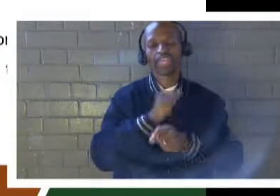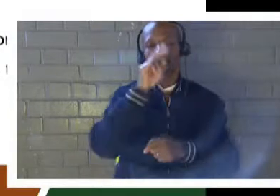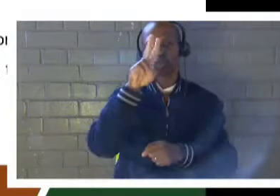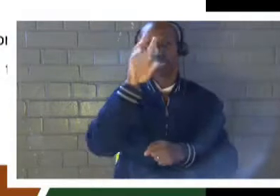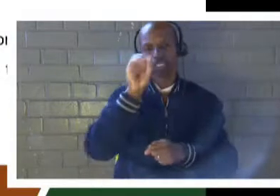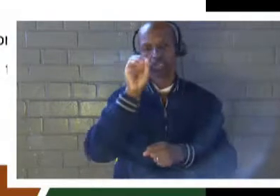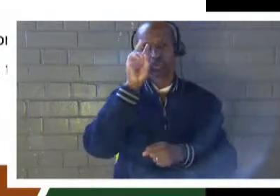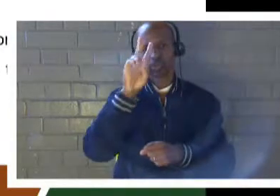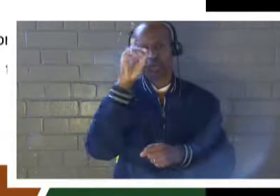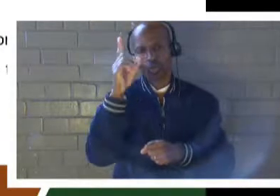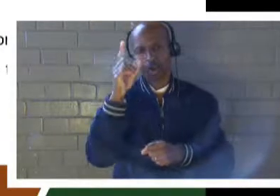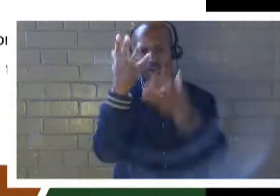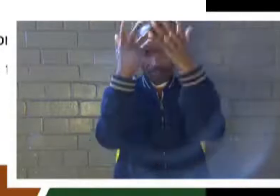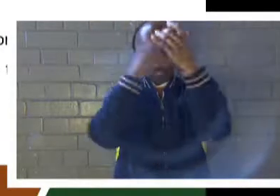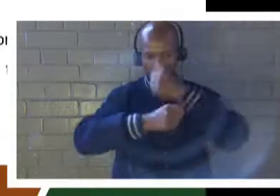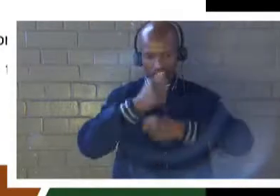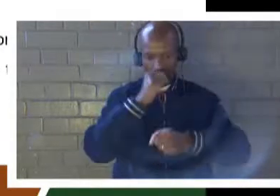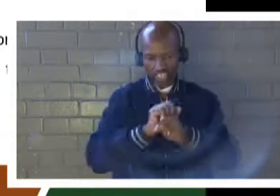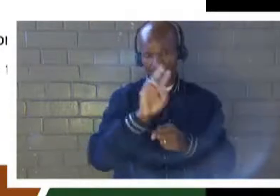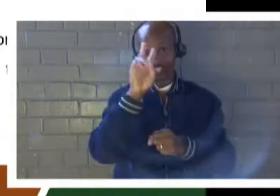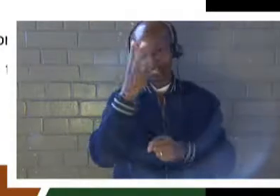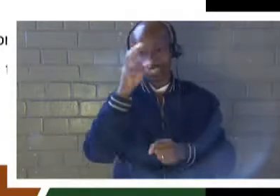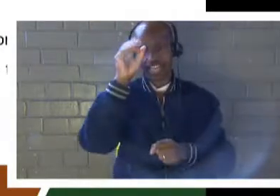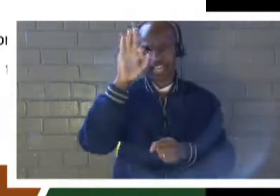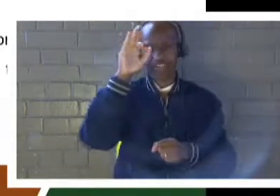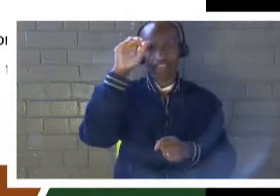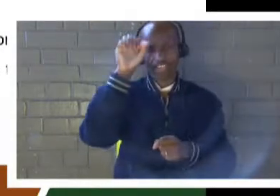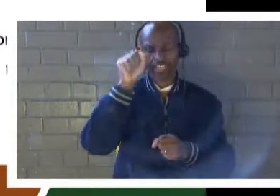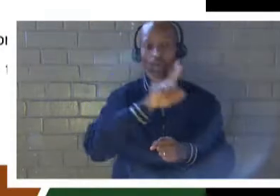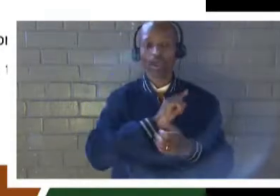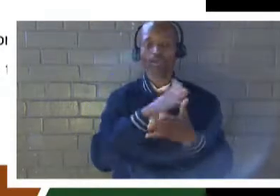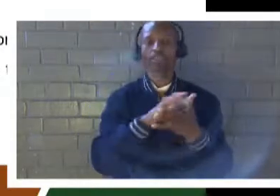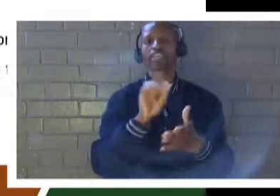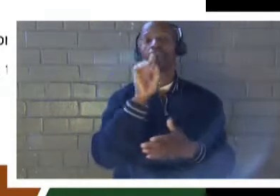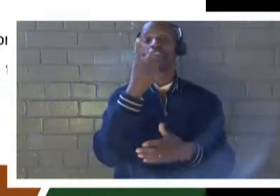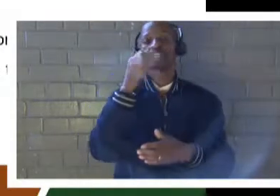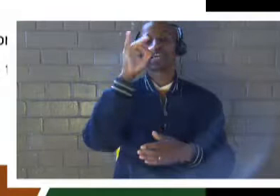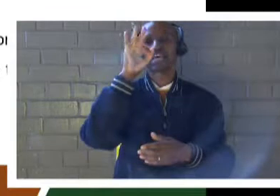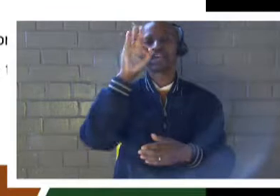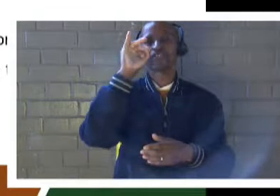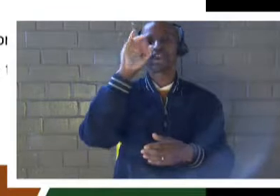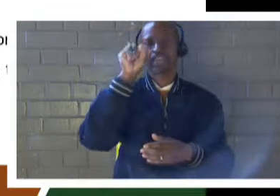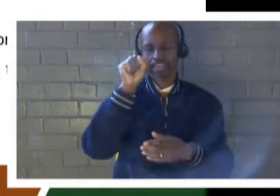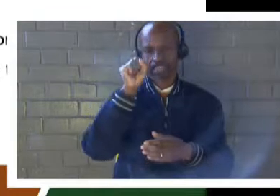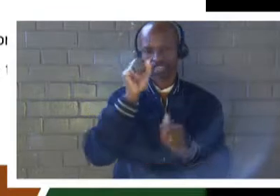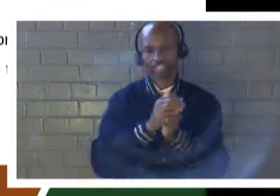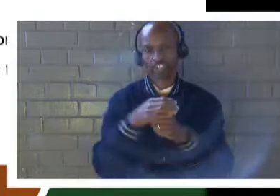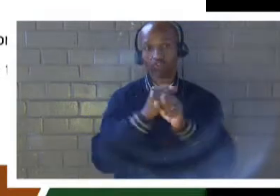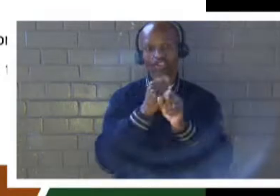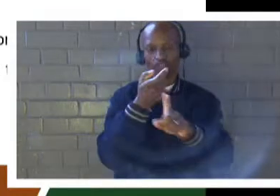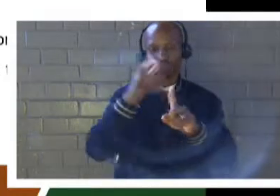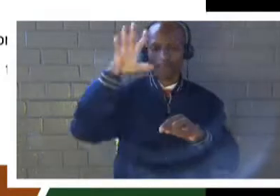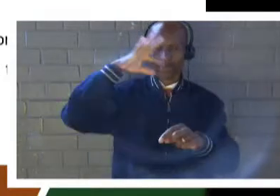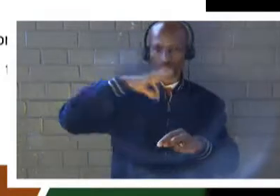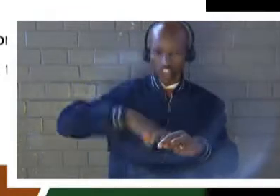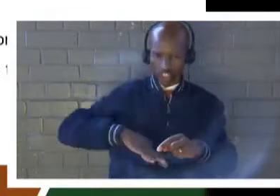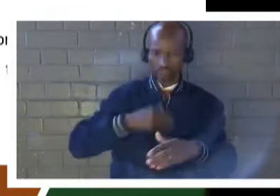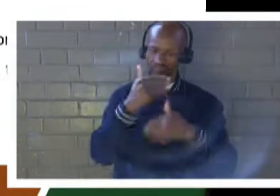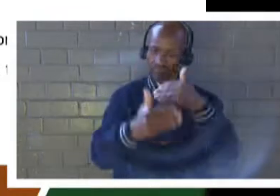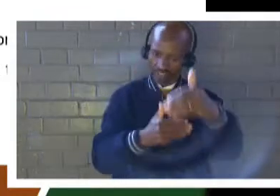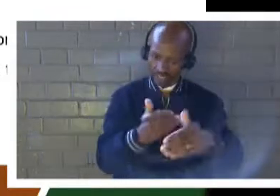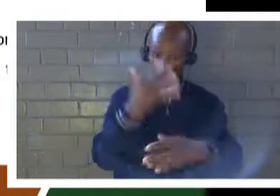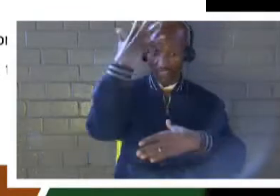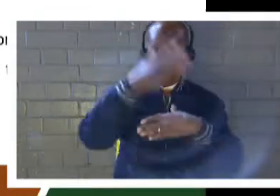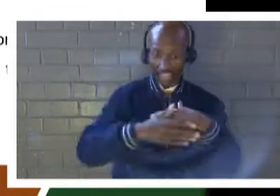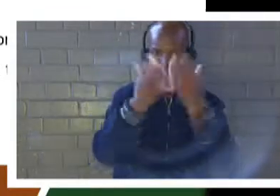year. It is the second FIS because the first FIS, it emanates from the budget process. And this one, at the end